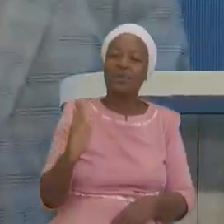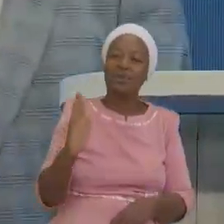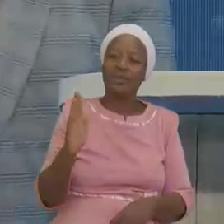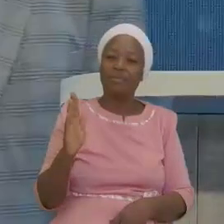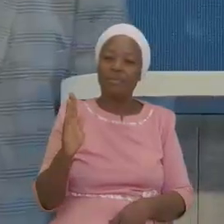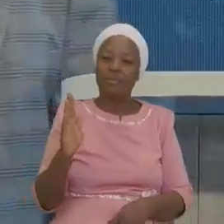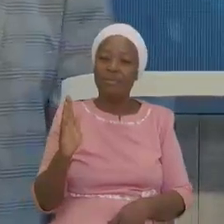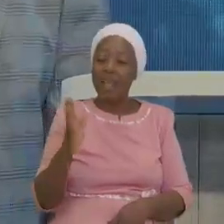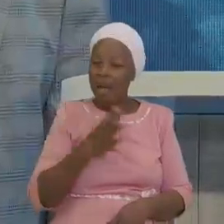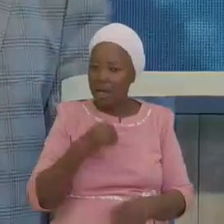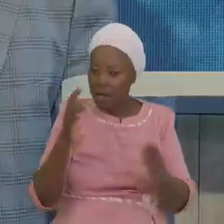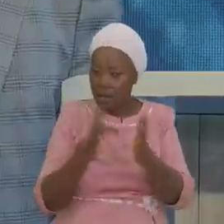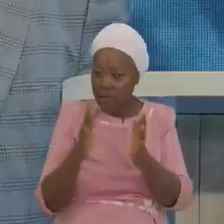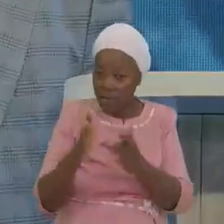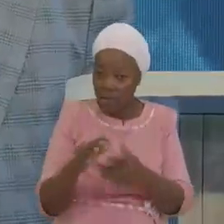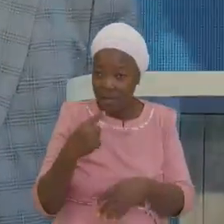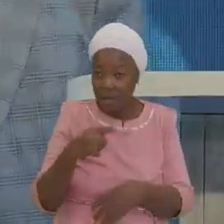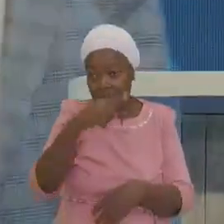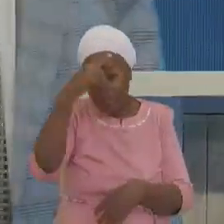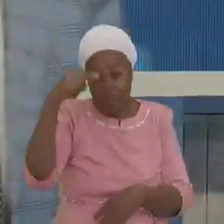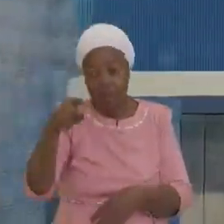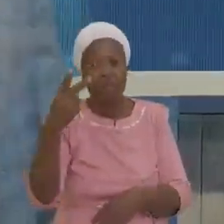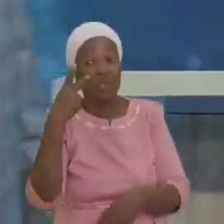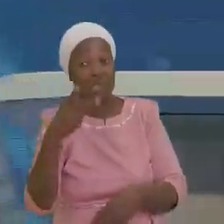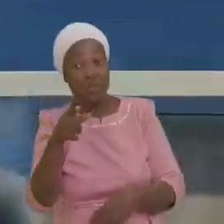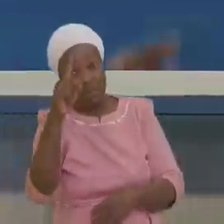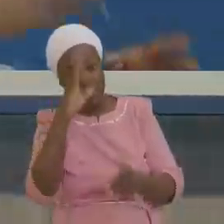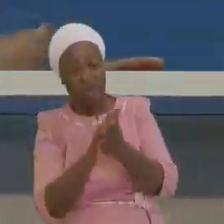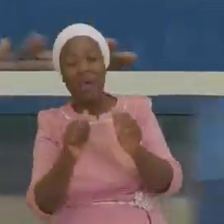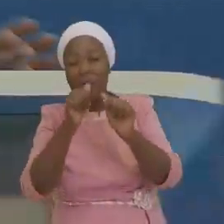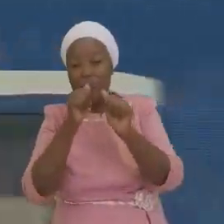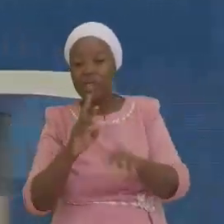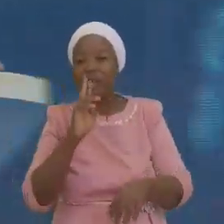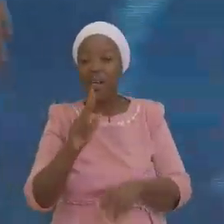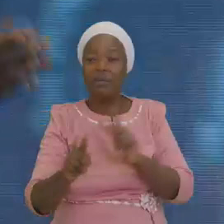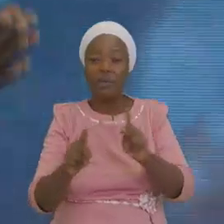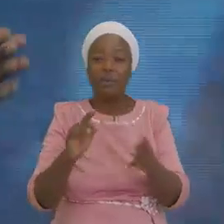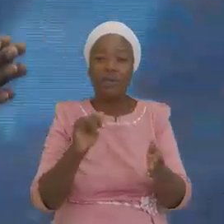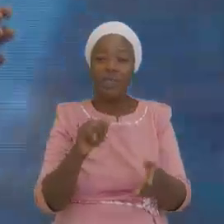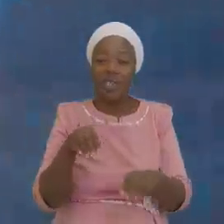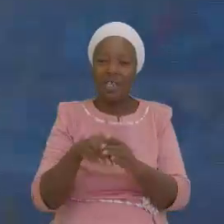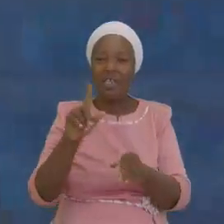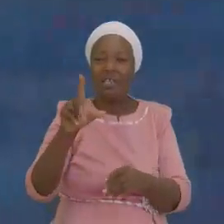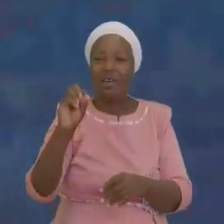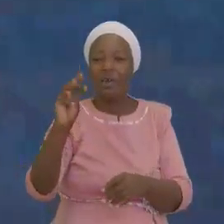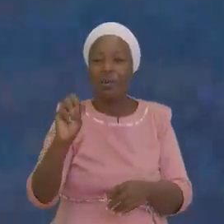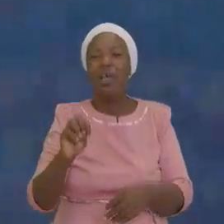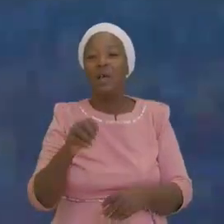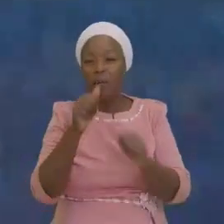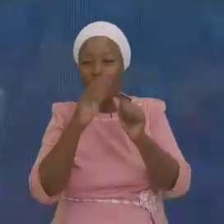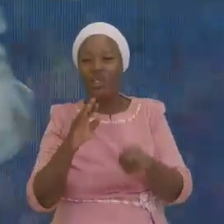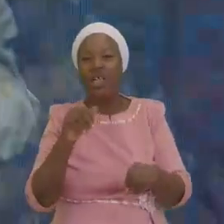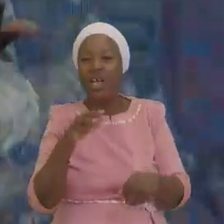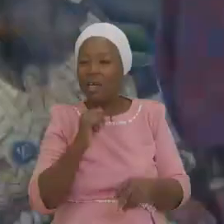And Jesus said, because you see, you believe. Blessed are the people in Lome. Blessed are the people in